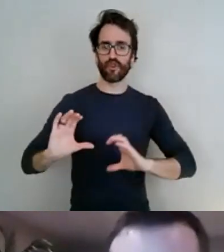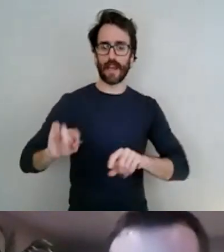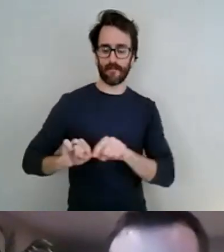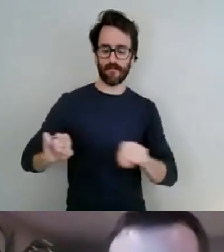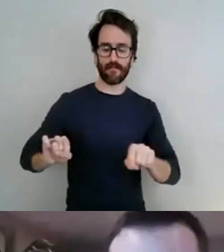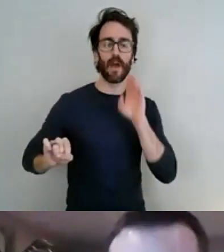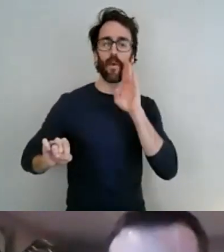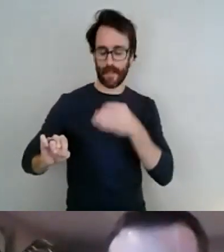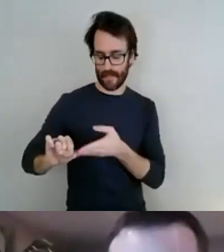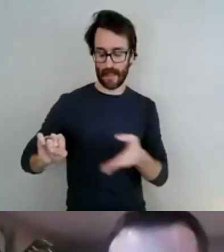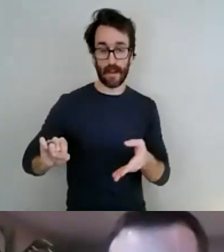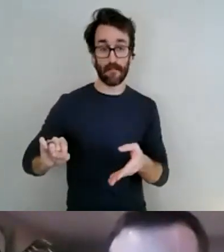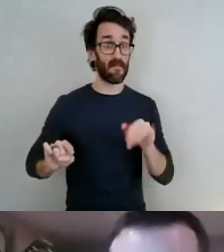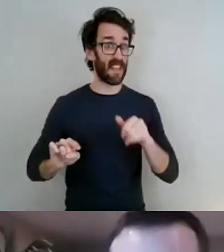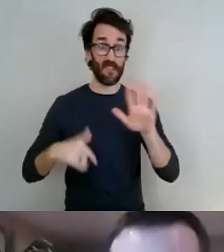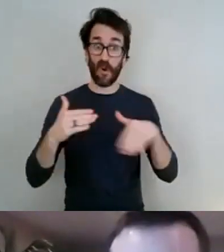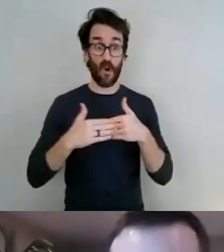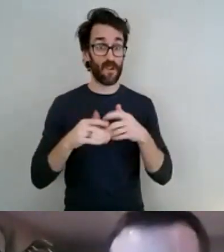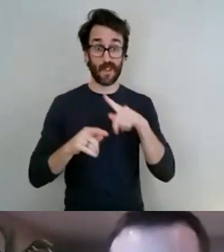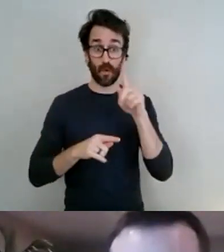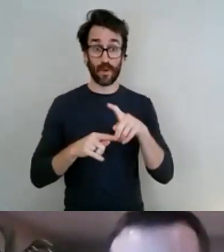concludes all of the questions for today.